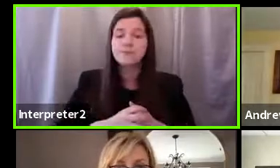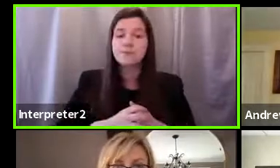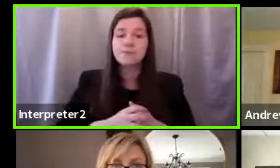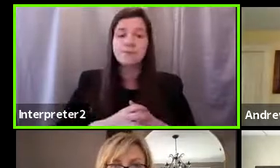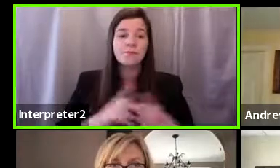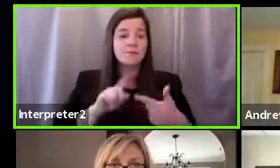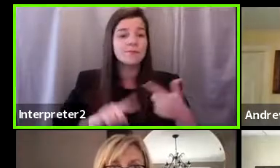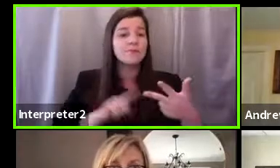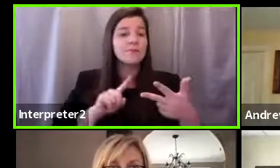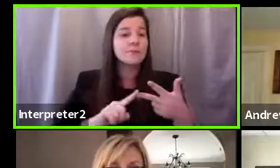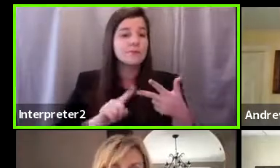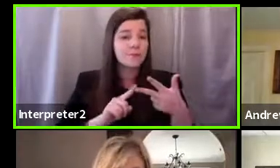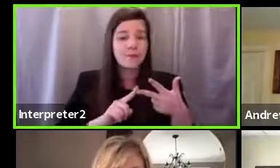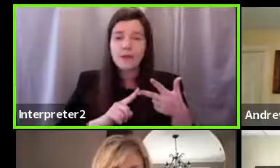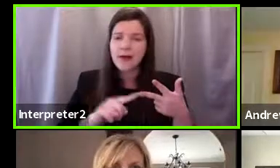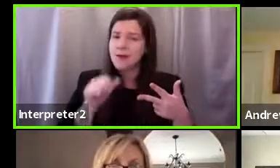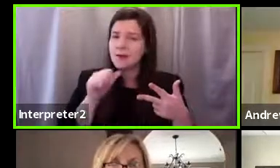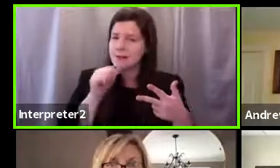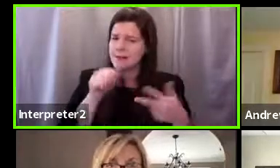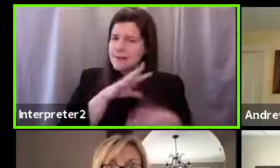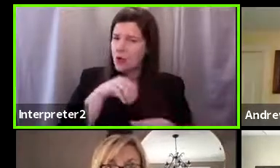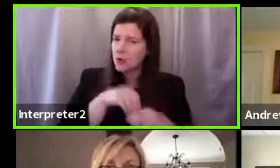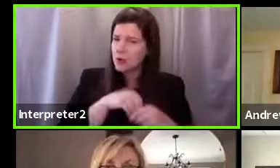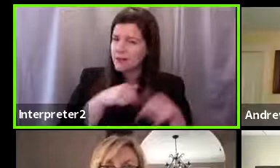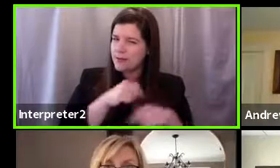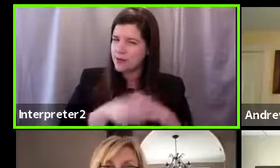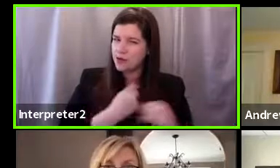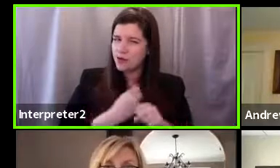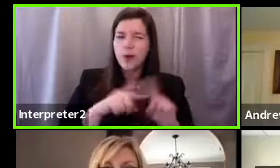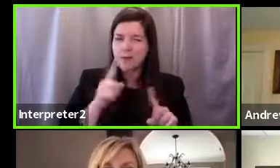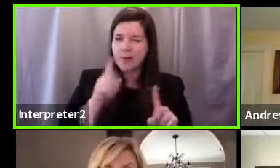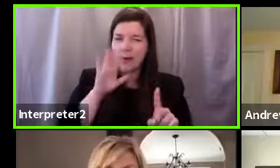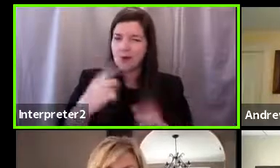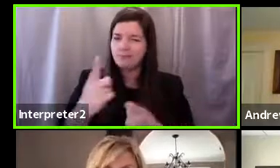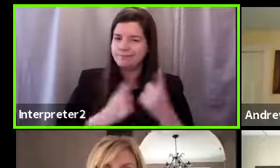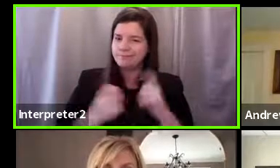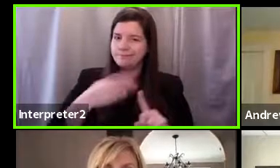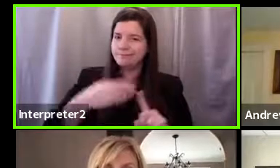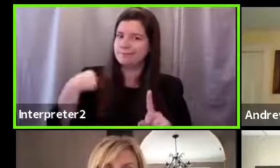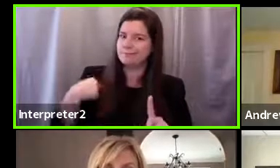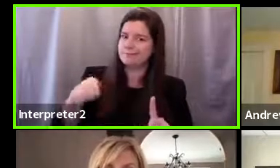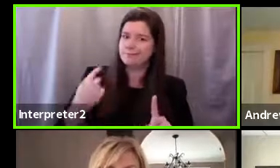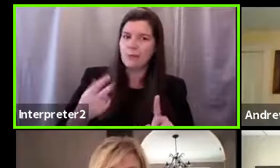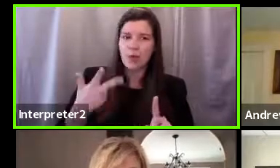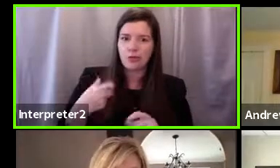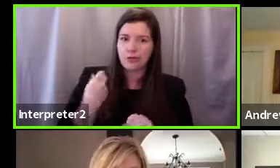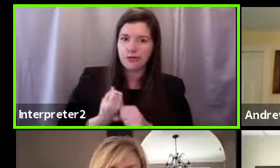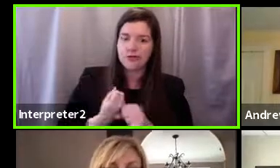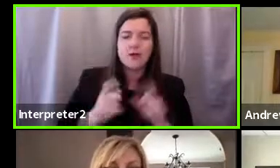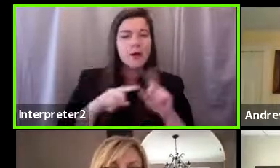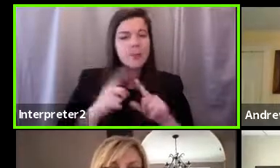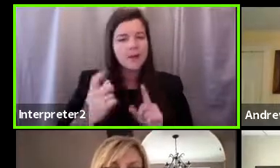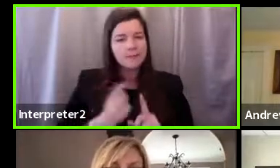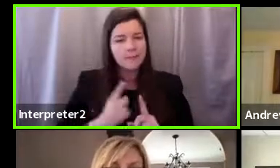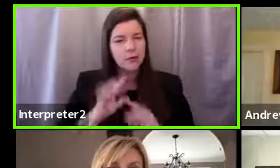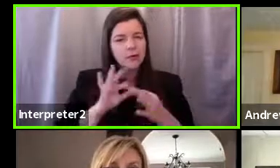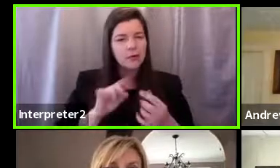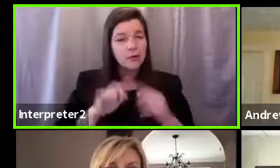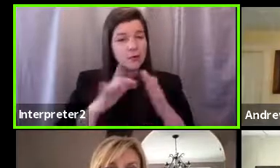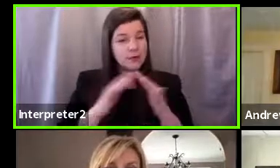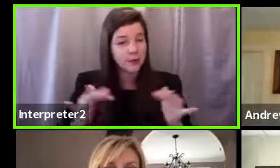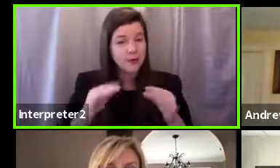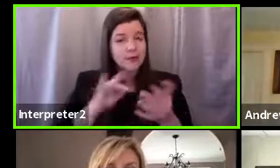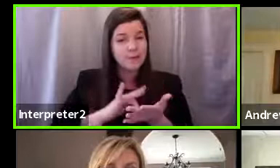this year's report, but was a topic over the last 3 years, was diversity within the Maryland Medical Cannabis Program. And